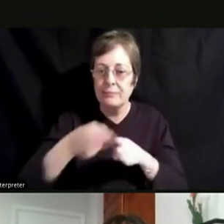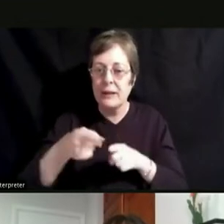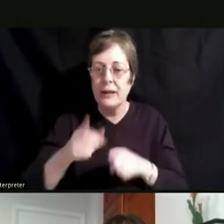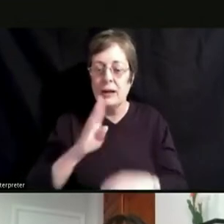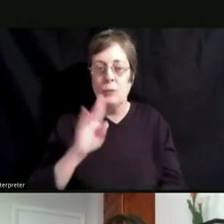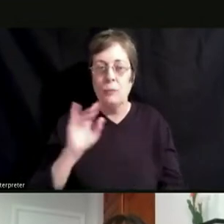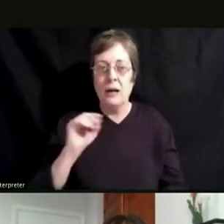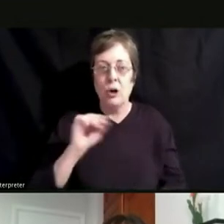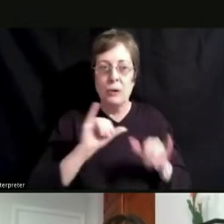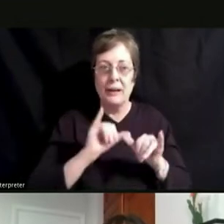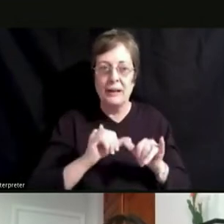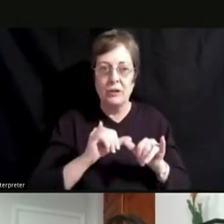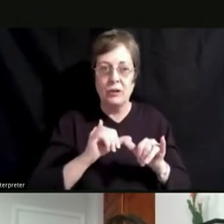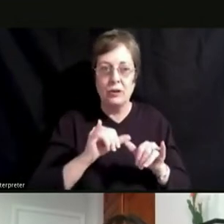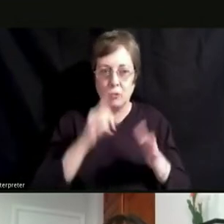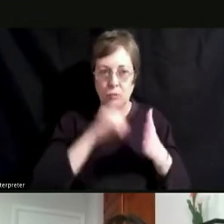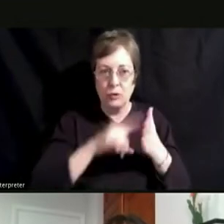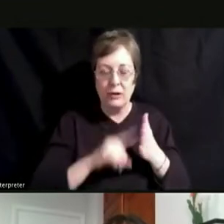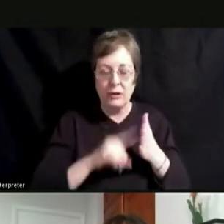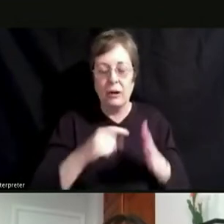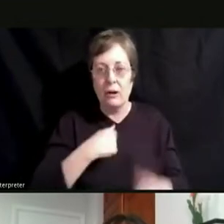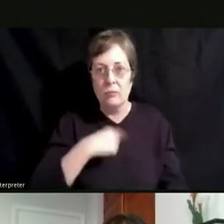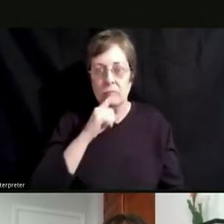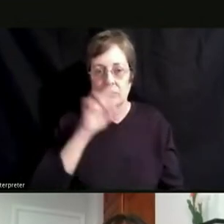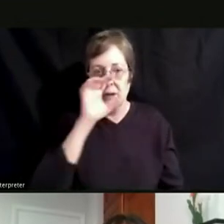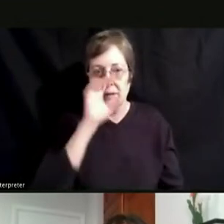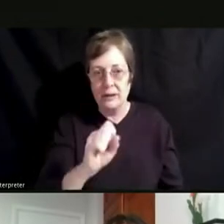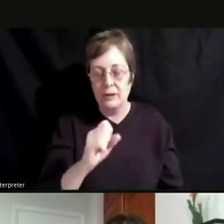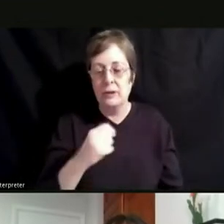just fascinated me and made me want to continue on.